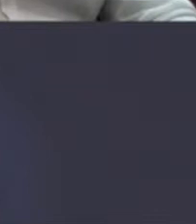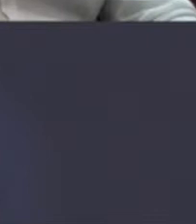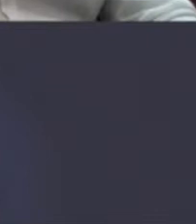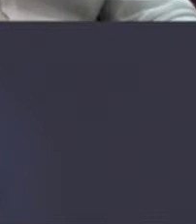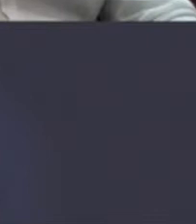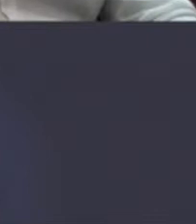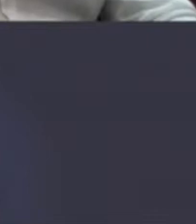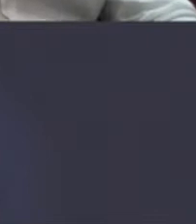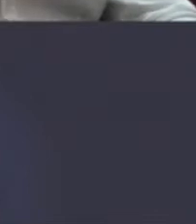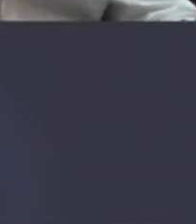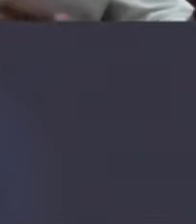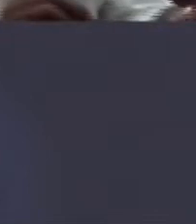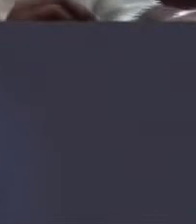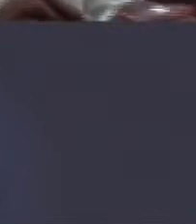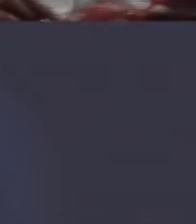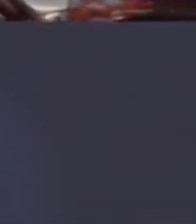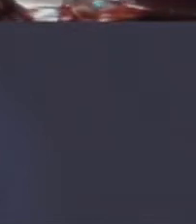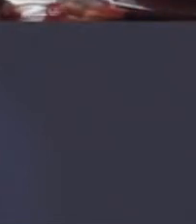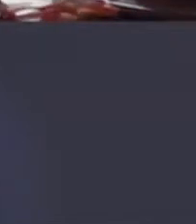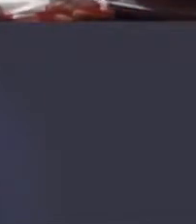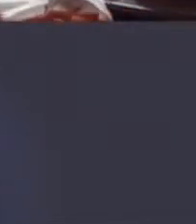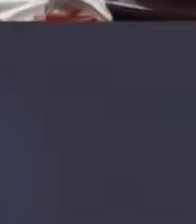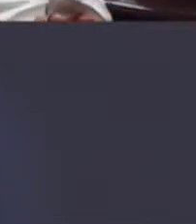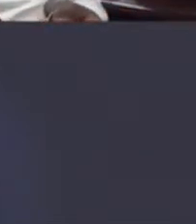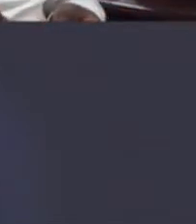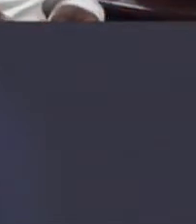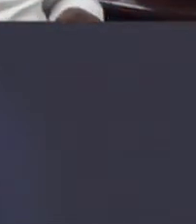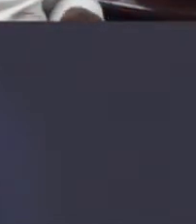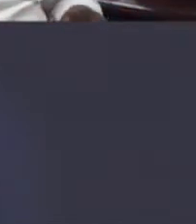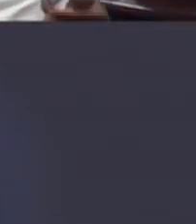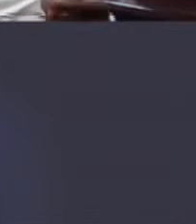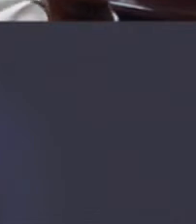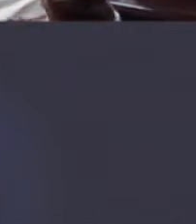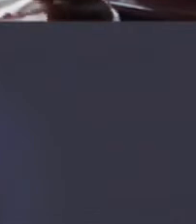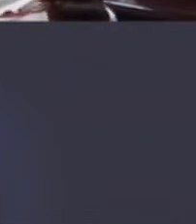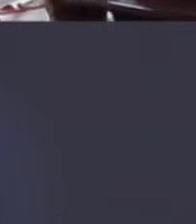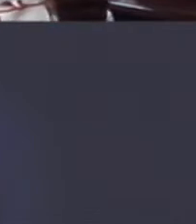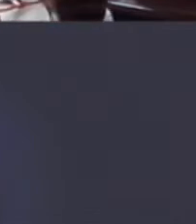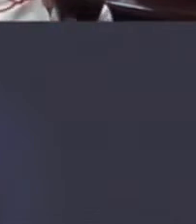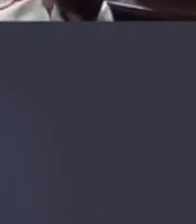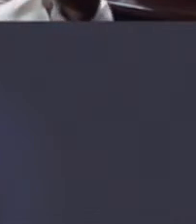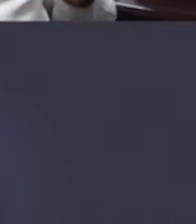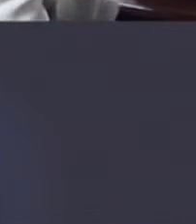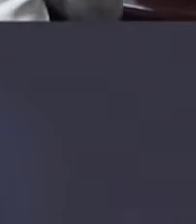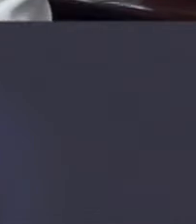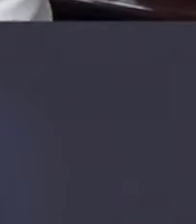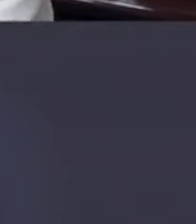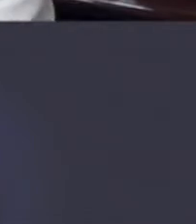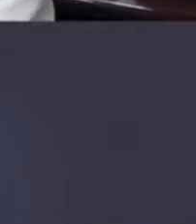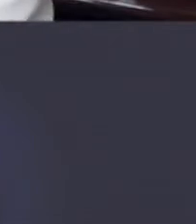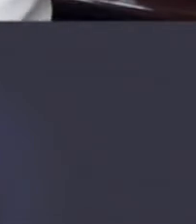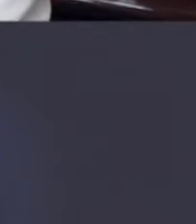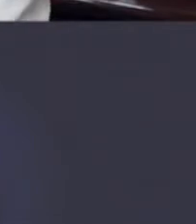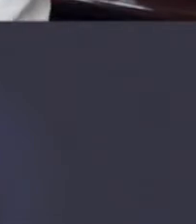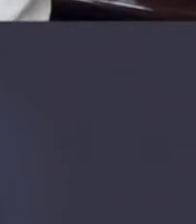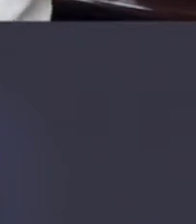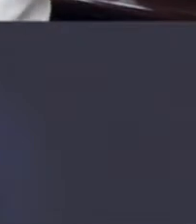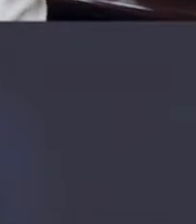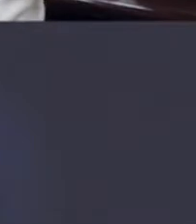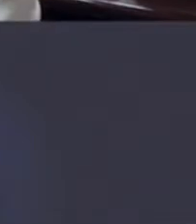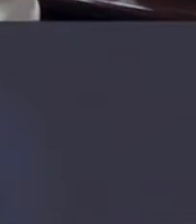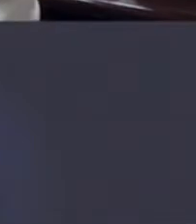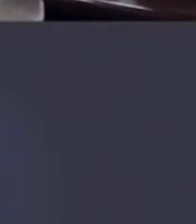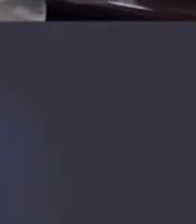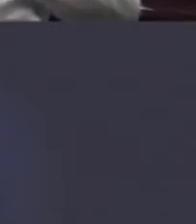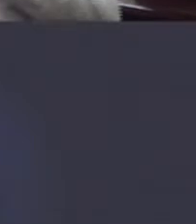and the key industrial customer non-compliance. Can you perhaps indicate clearly the